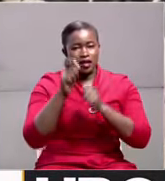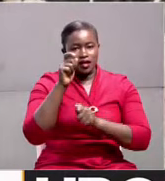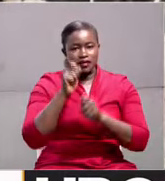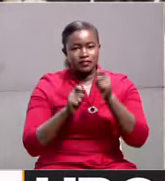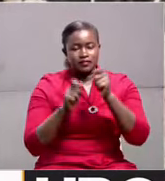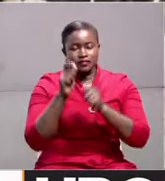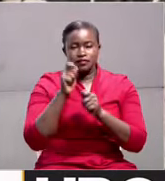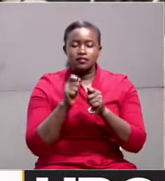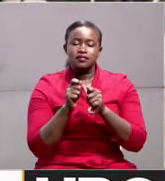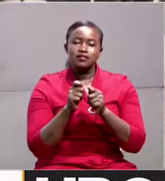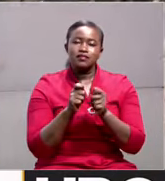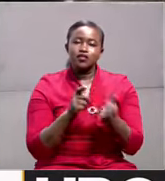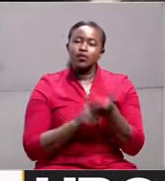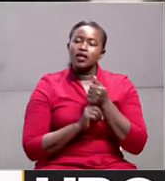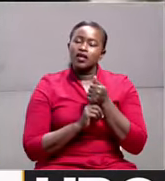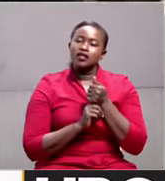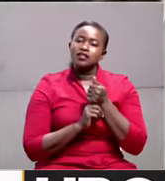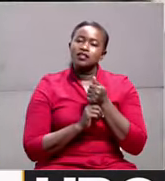ntuyihamo